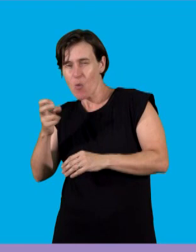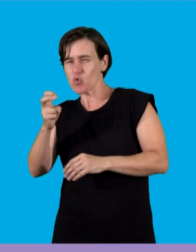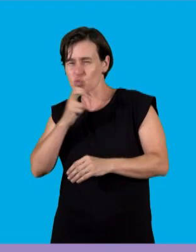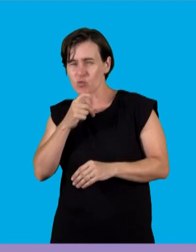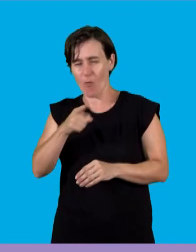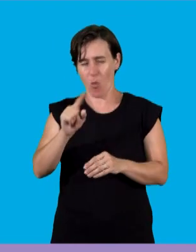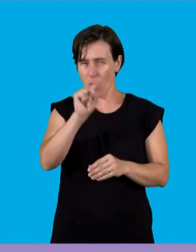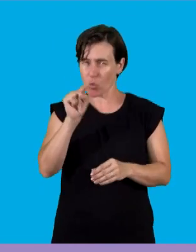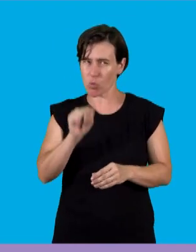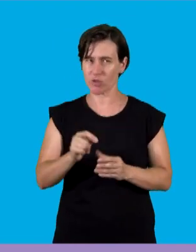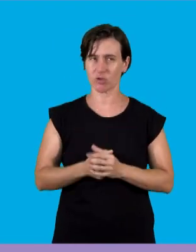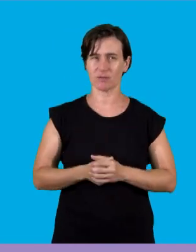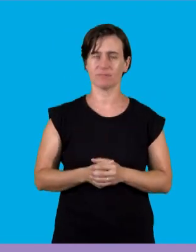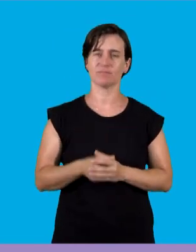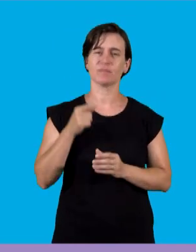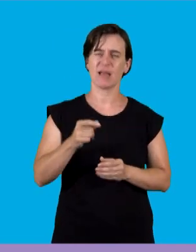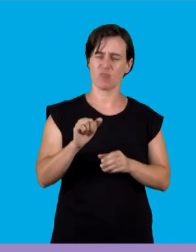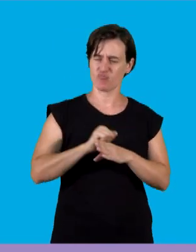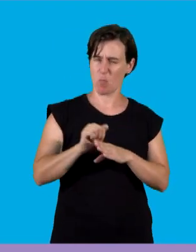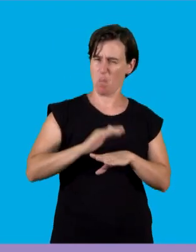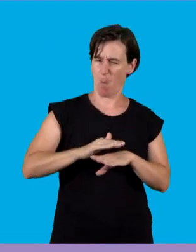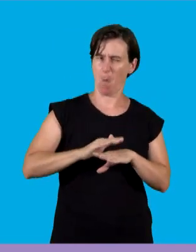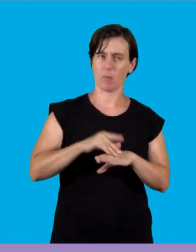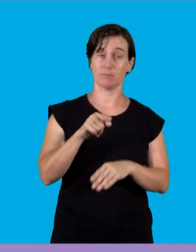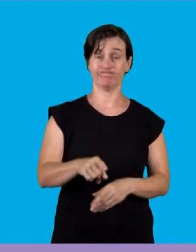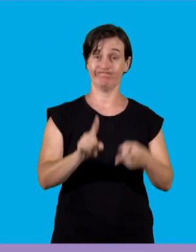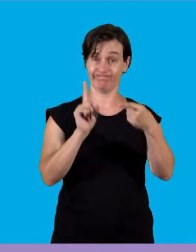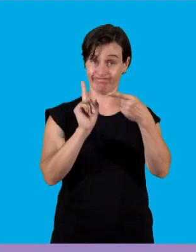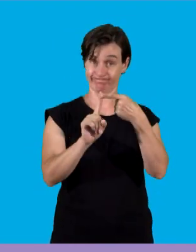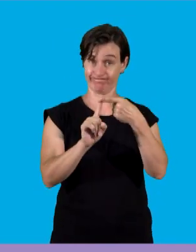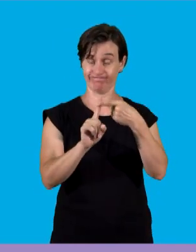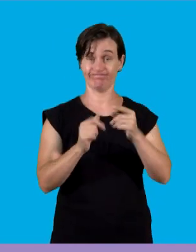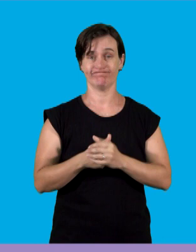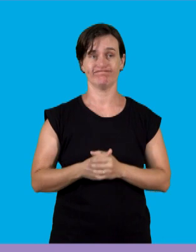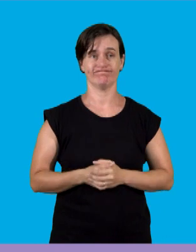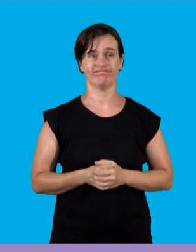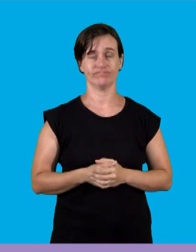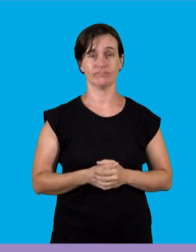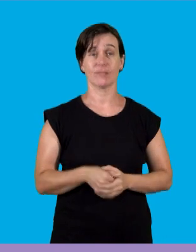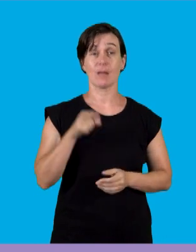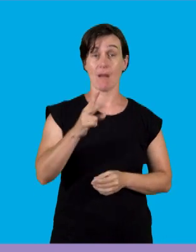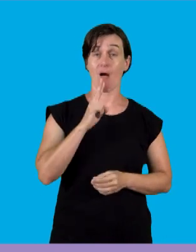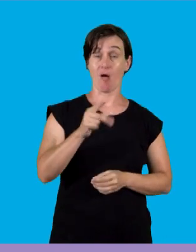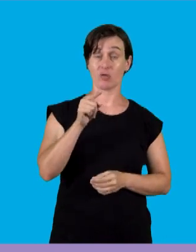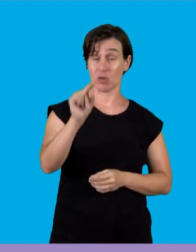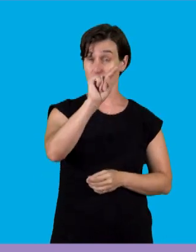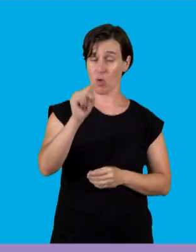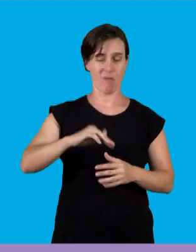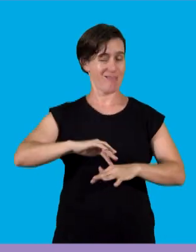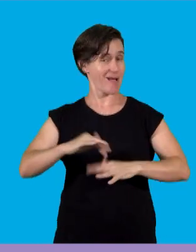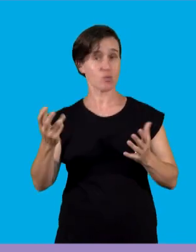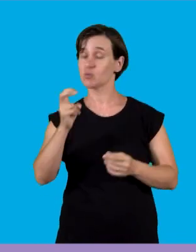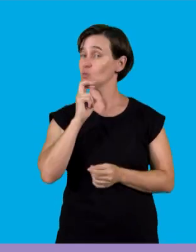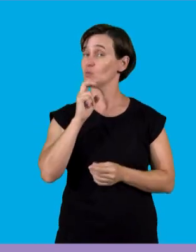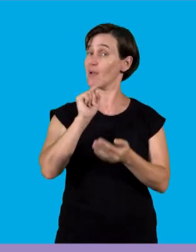let's apply more of those exponent laws. The first one here says, answer the following questions without the use